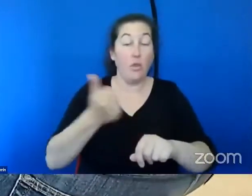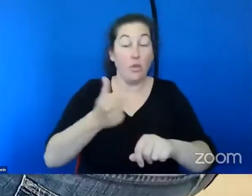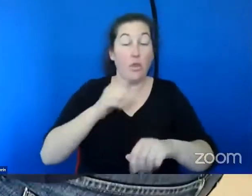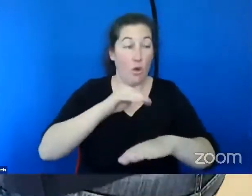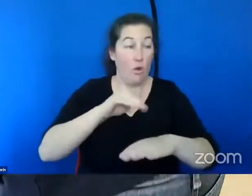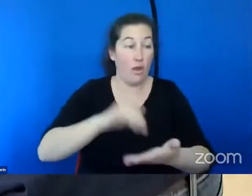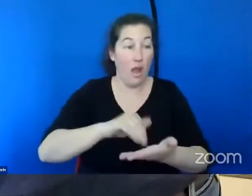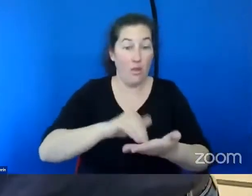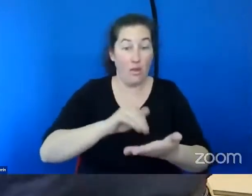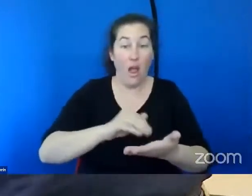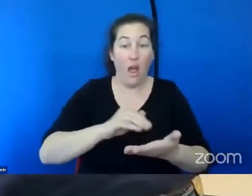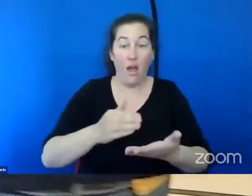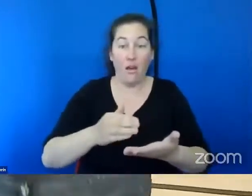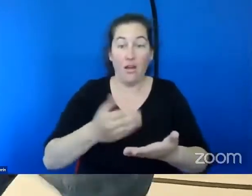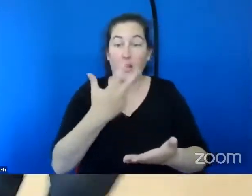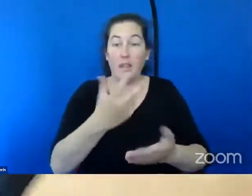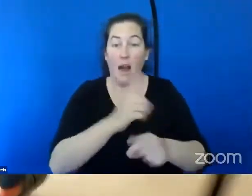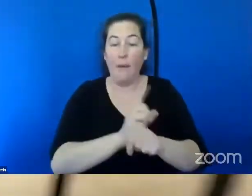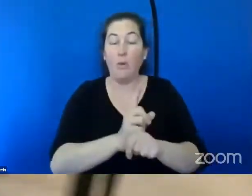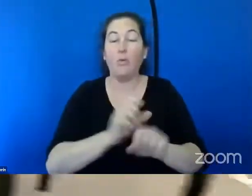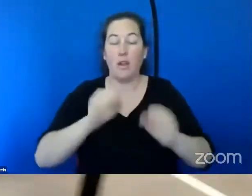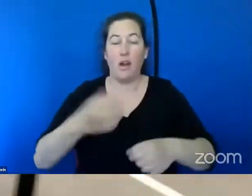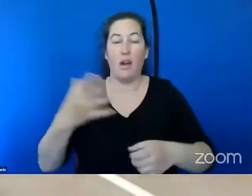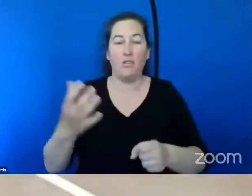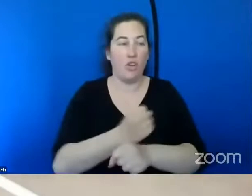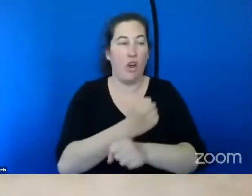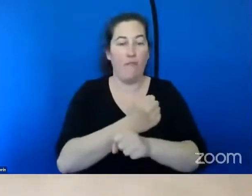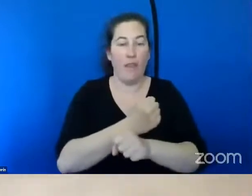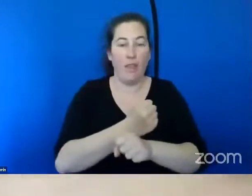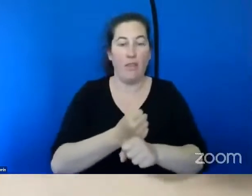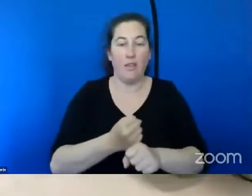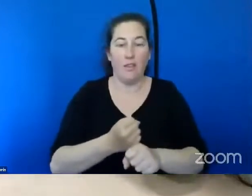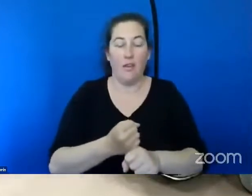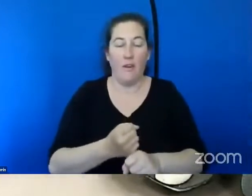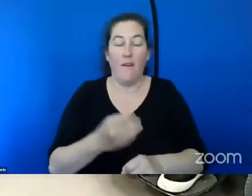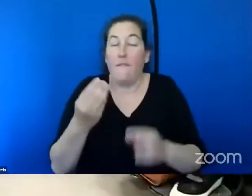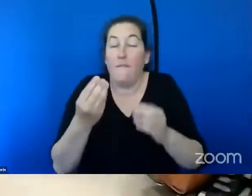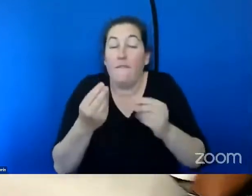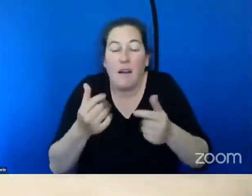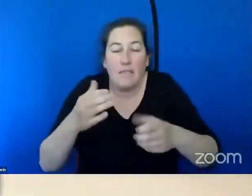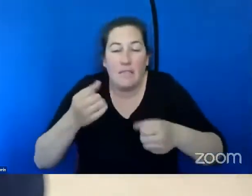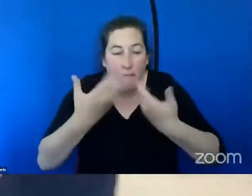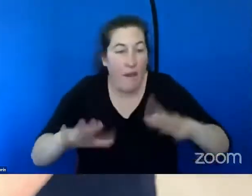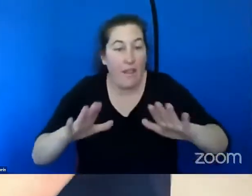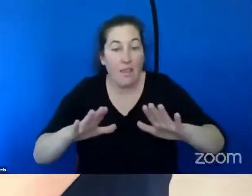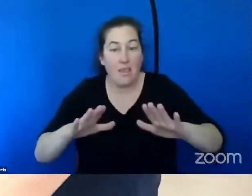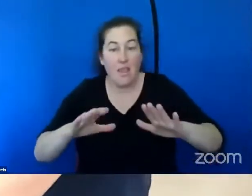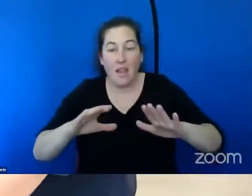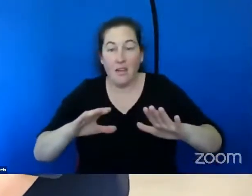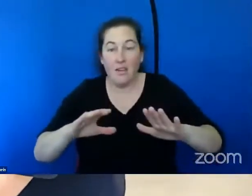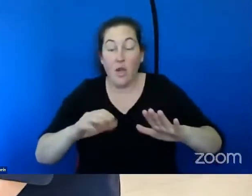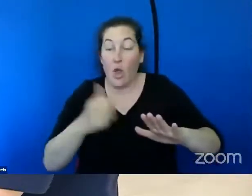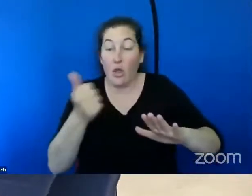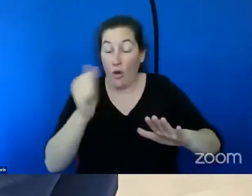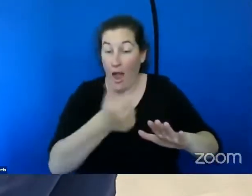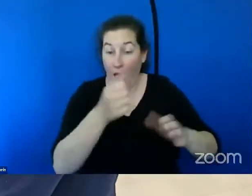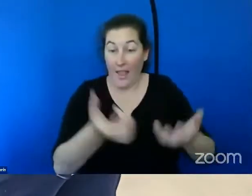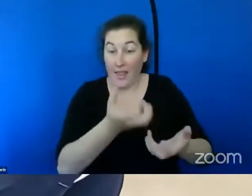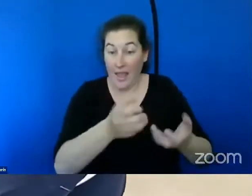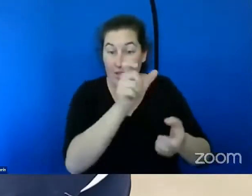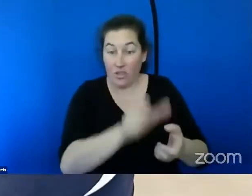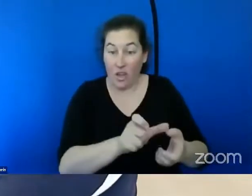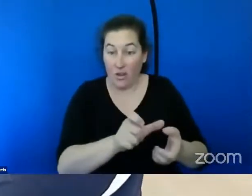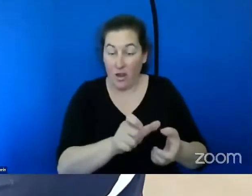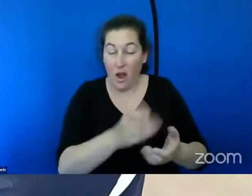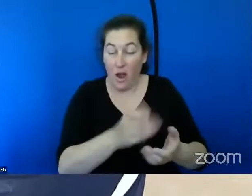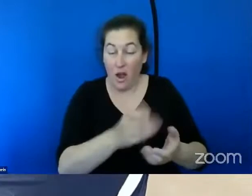to go. It is the computer USB stick. Christophe Houchet goes to the block, bends onto his knees, puts it in position.